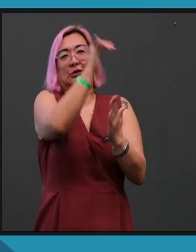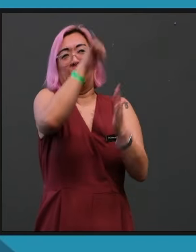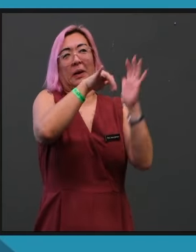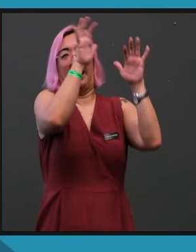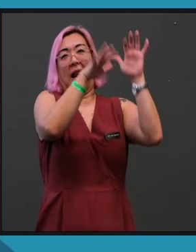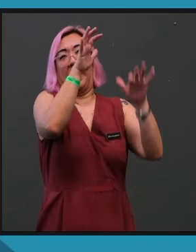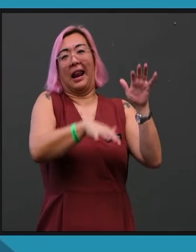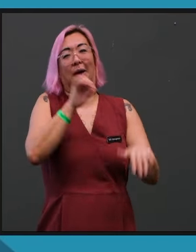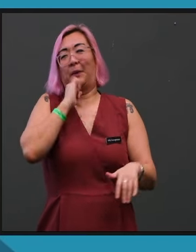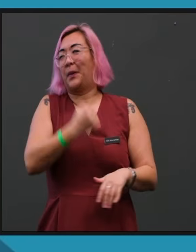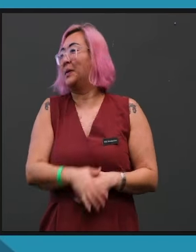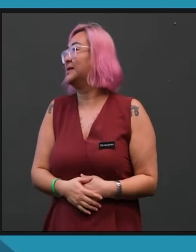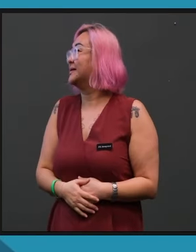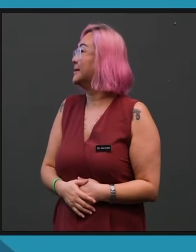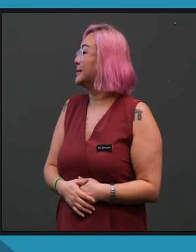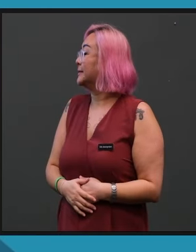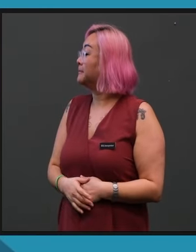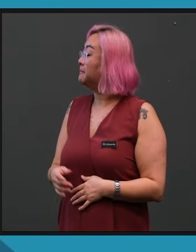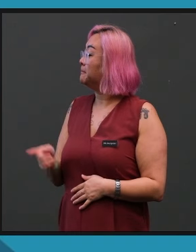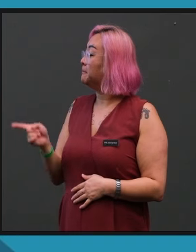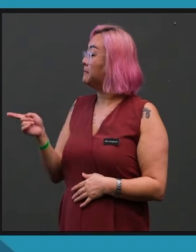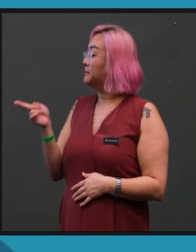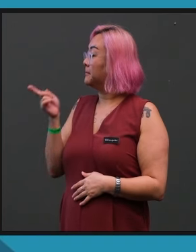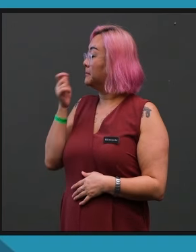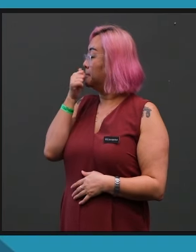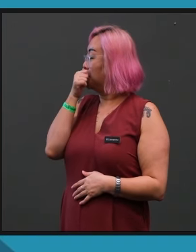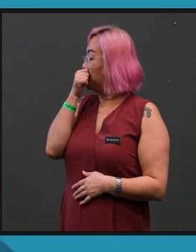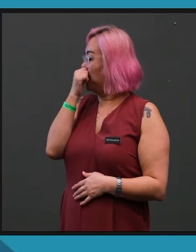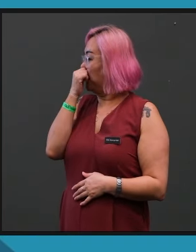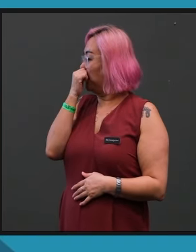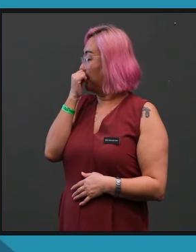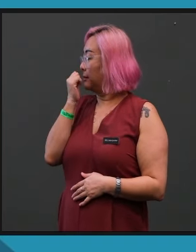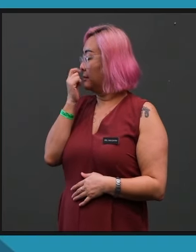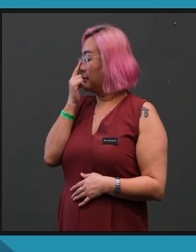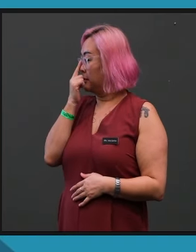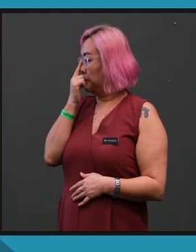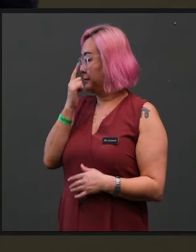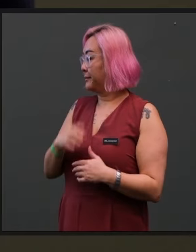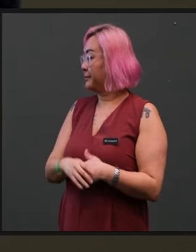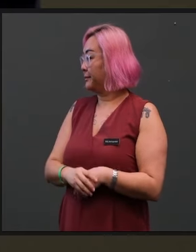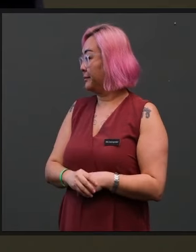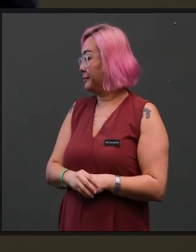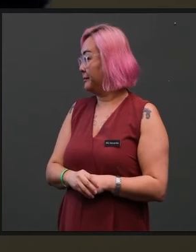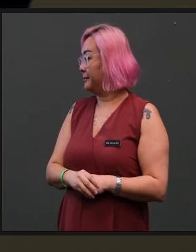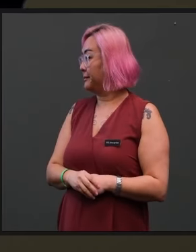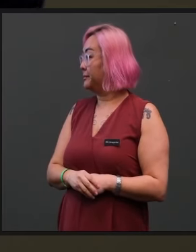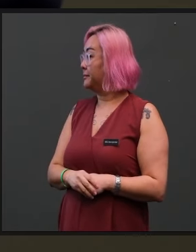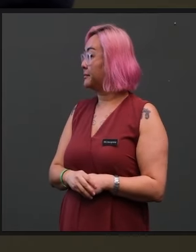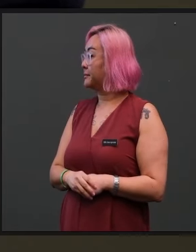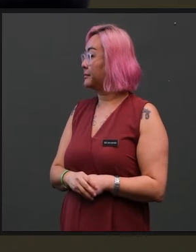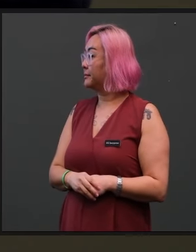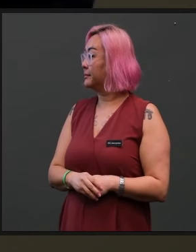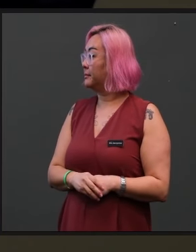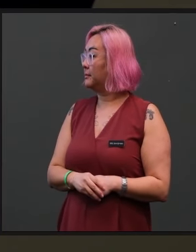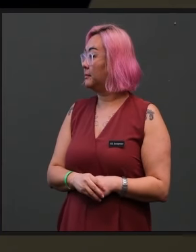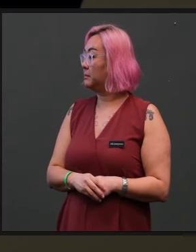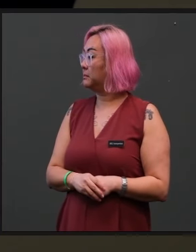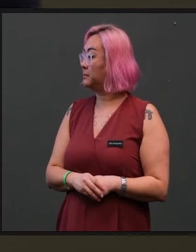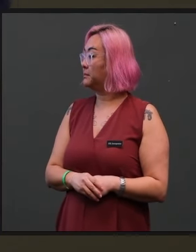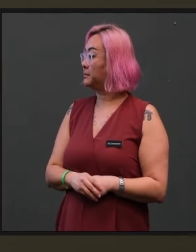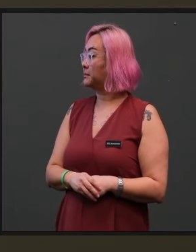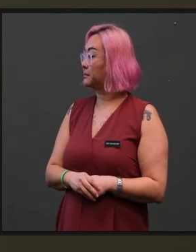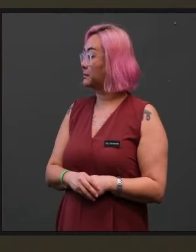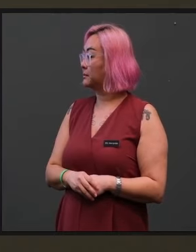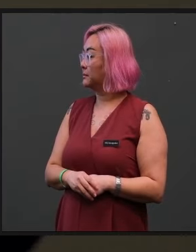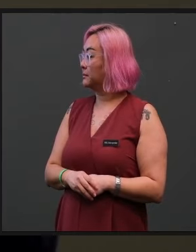So was it essentially that you kind of, play, so I guess from a process standpoint, overlapping between,